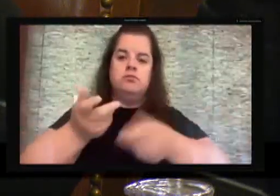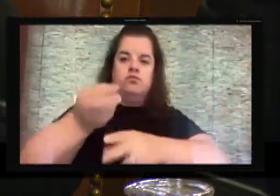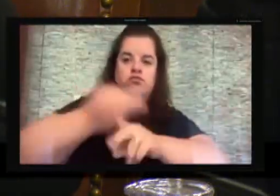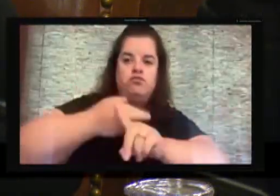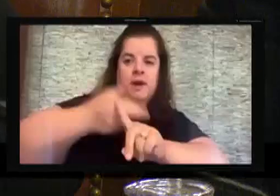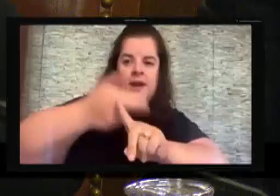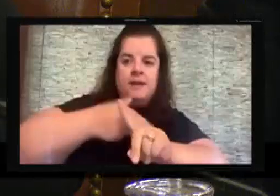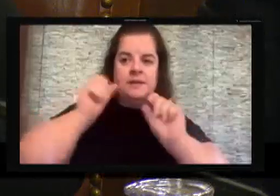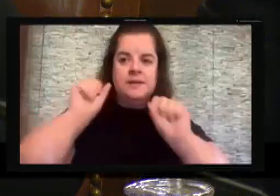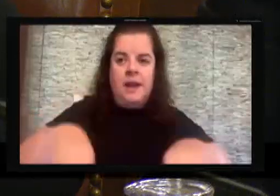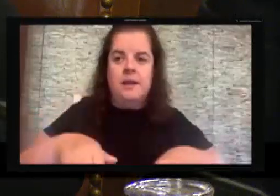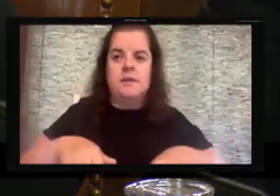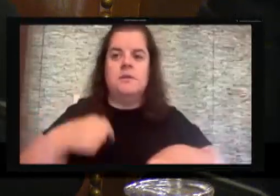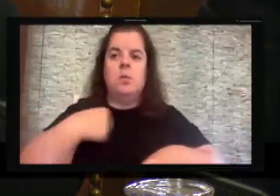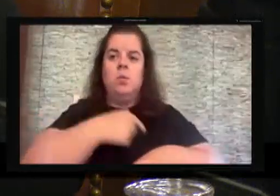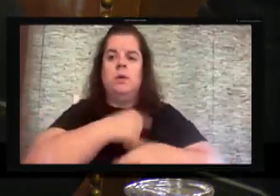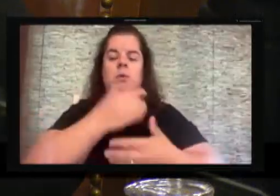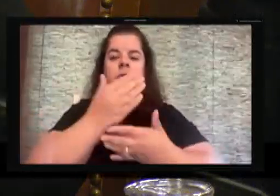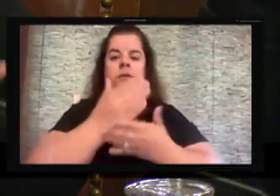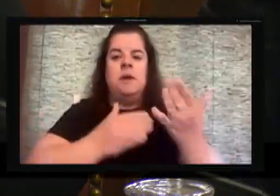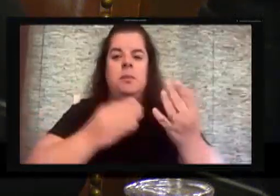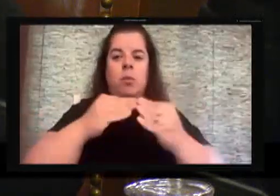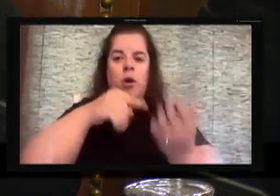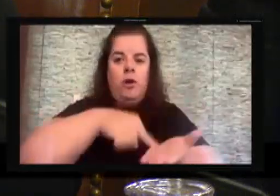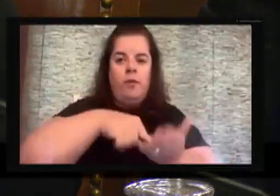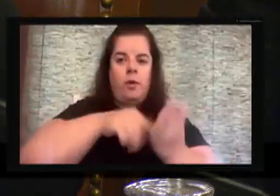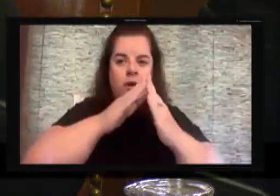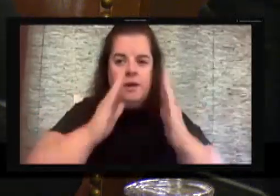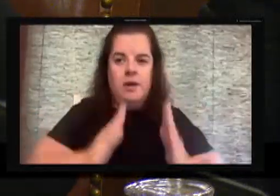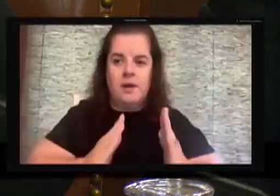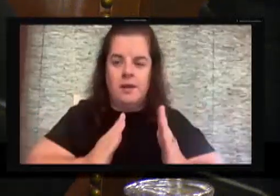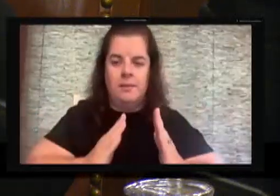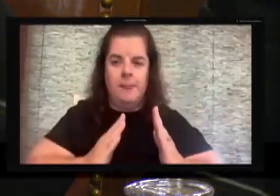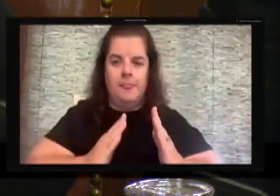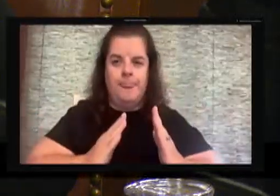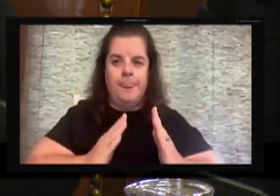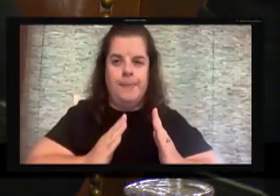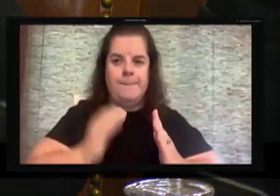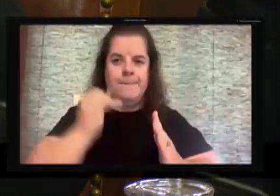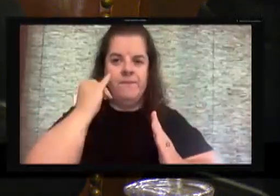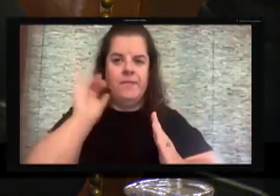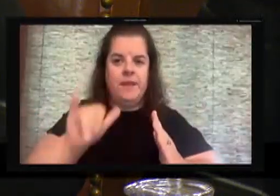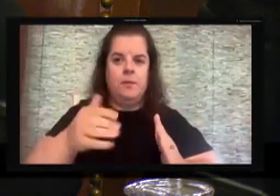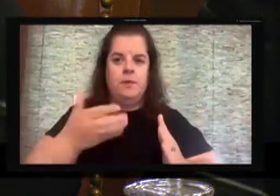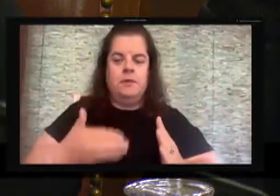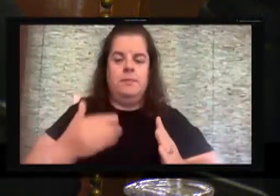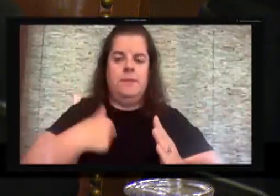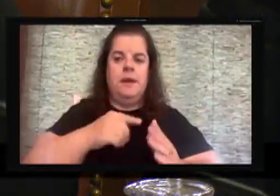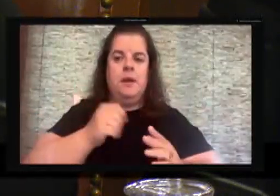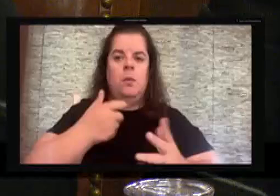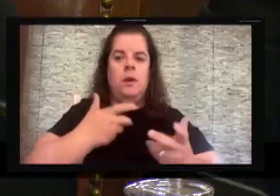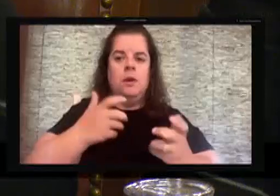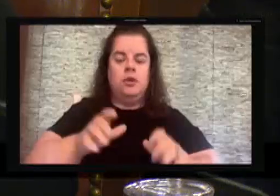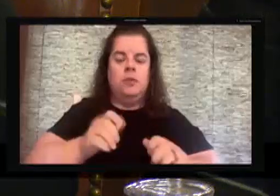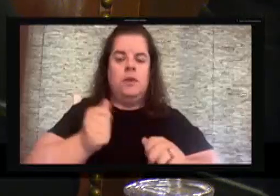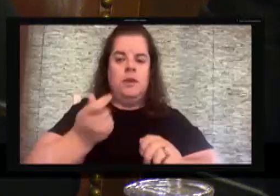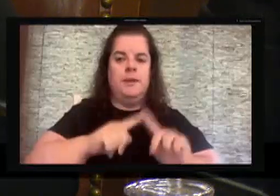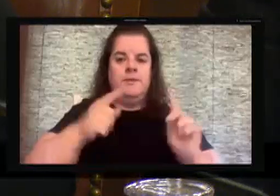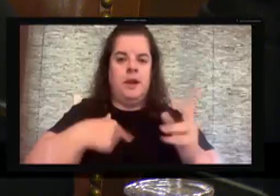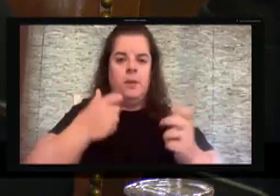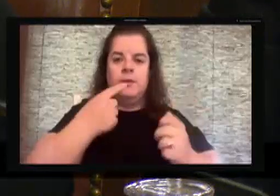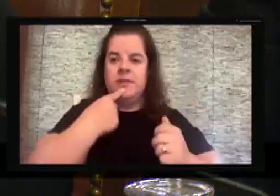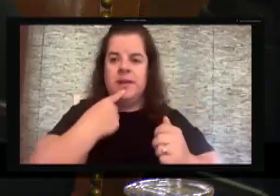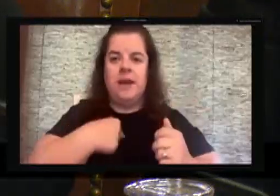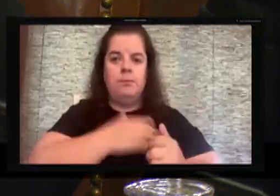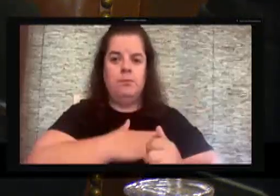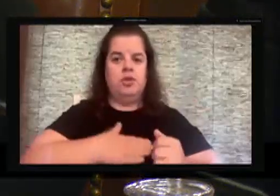and we would have some more affordable housing. So if it were me, I would do it a little bit differently, but I just want to say that I appreciate working with